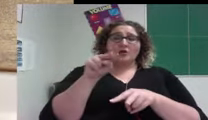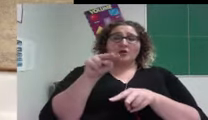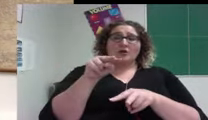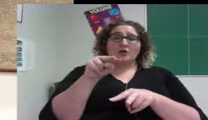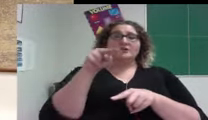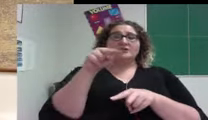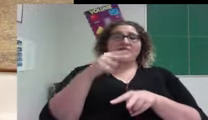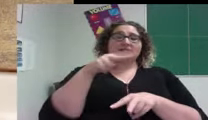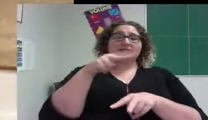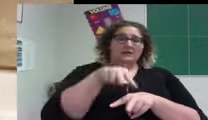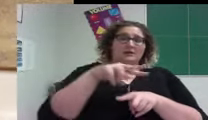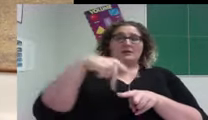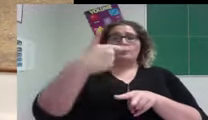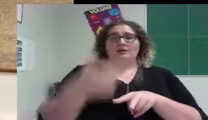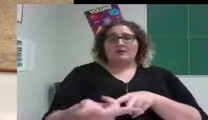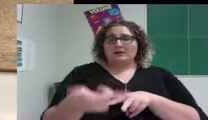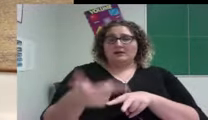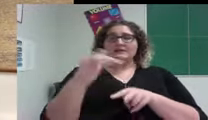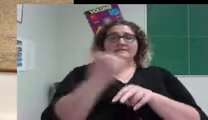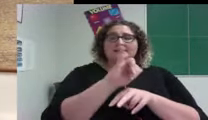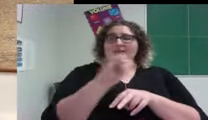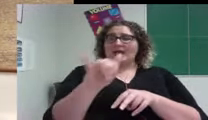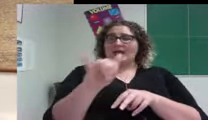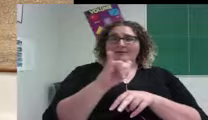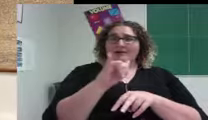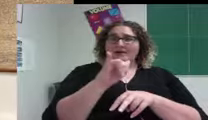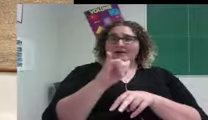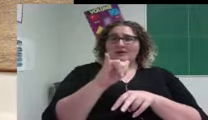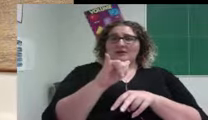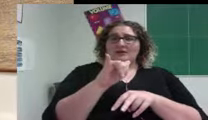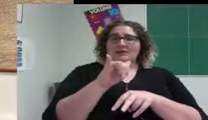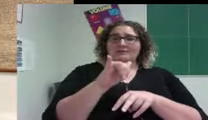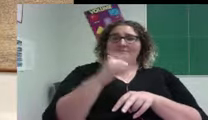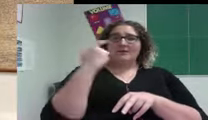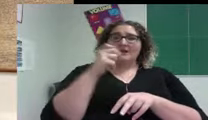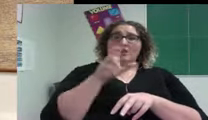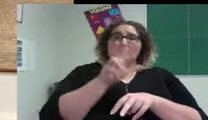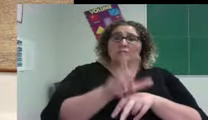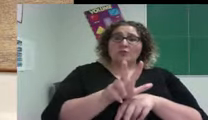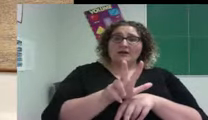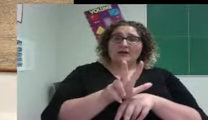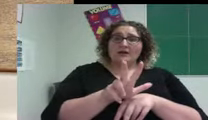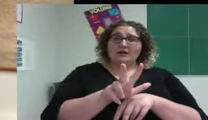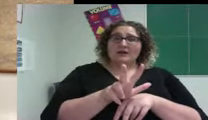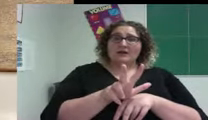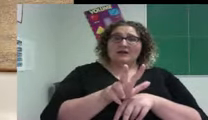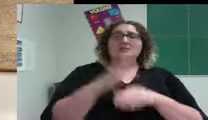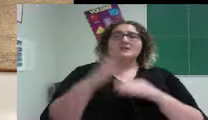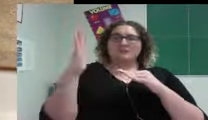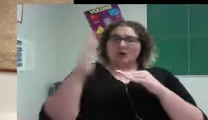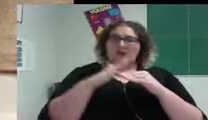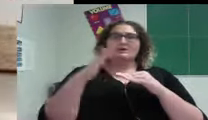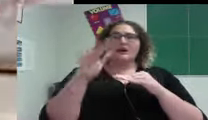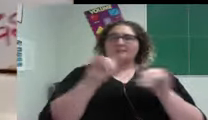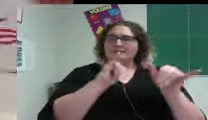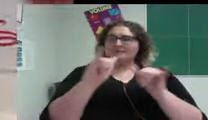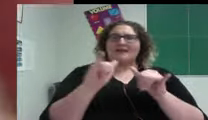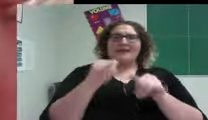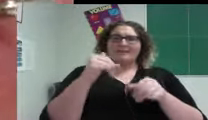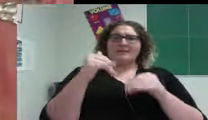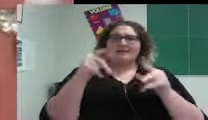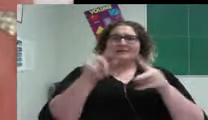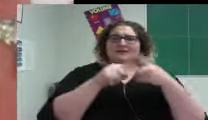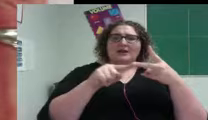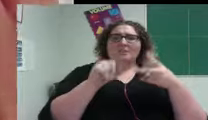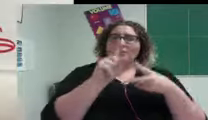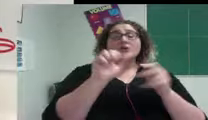3 is right on top of angle 1. You can try this at home. Take a piece of paper, make an X, and fold